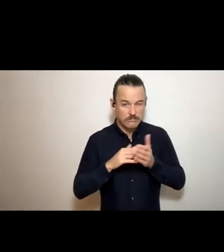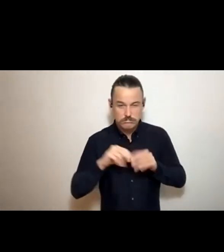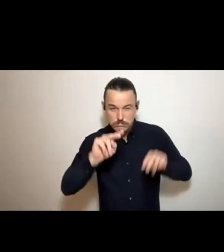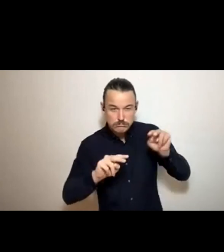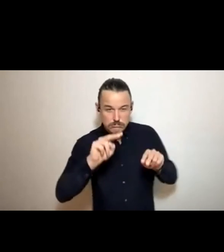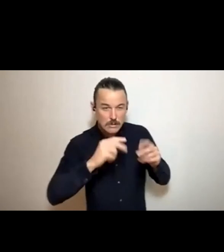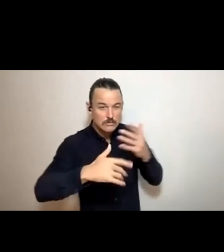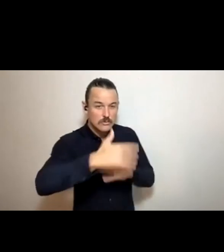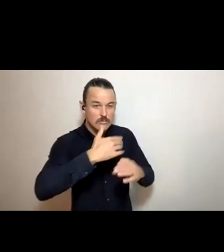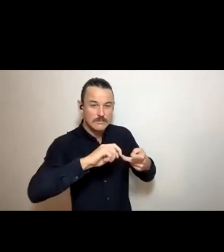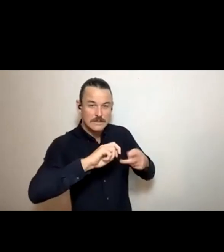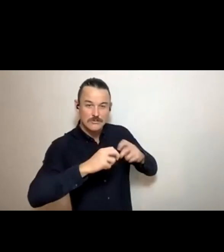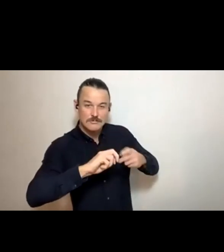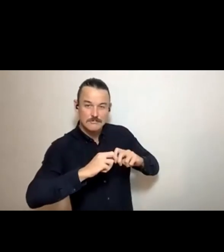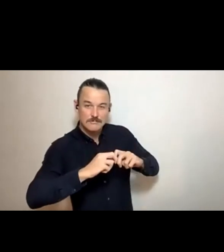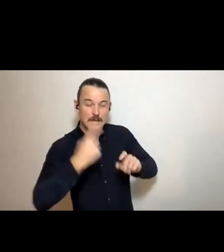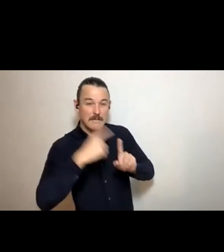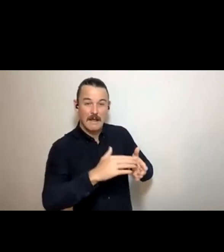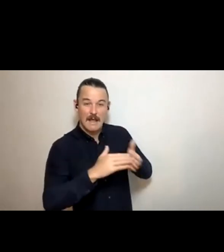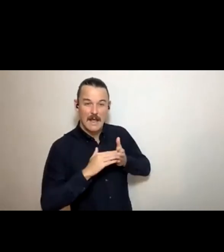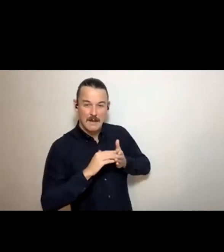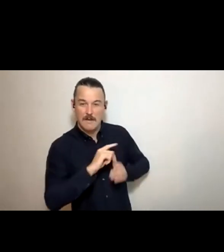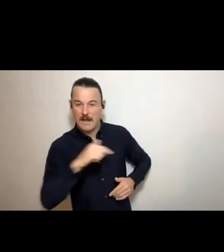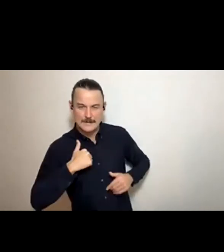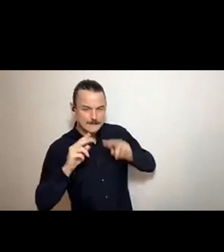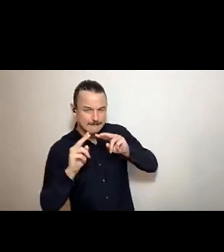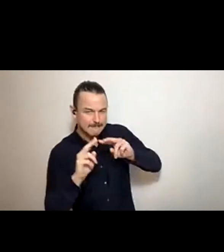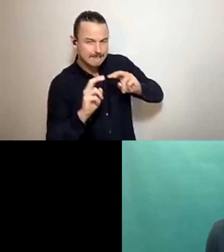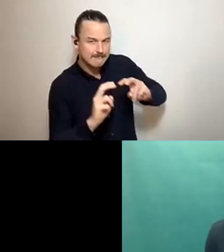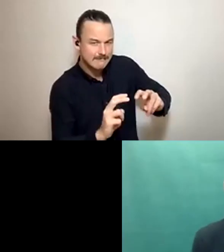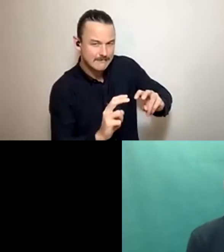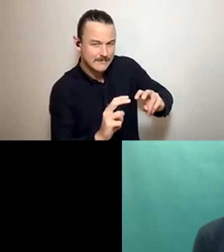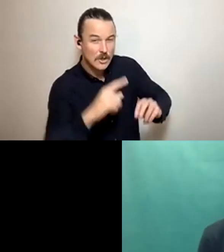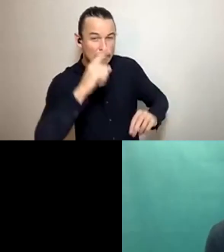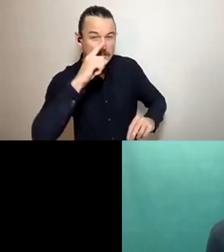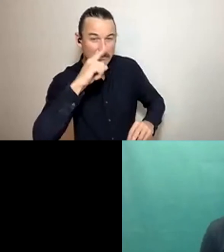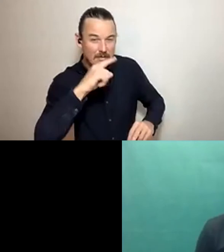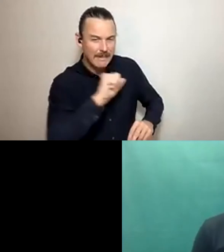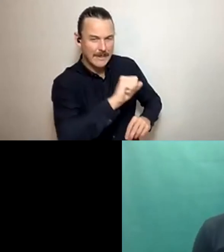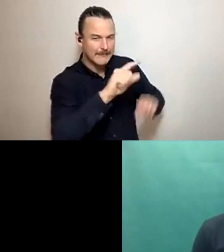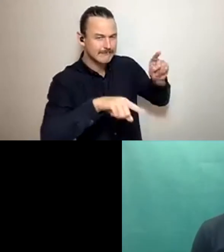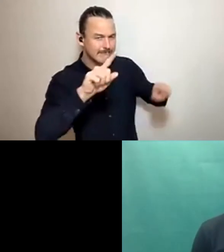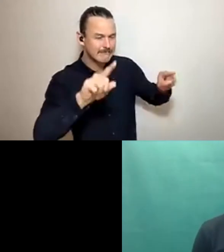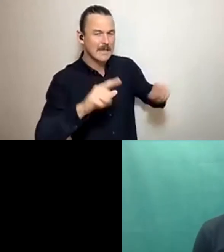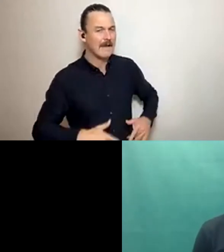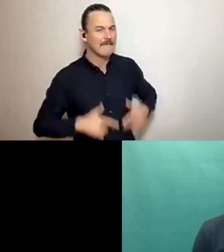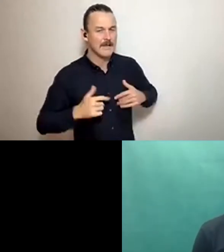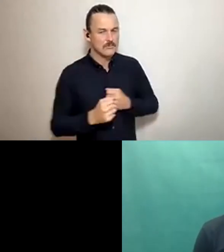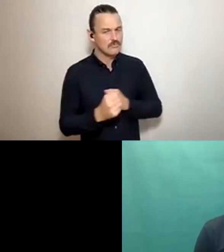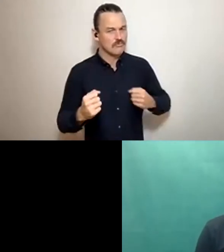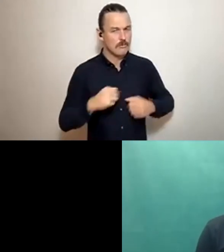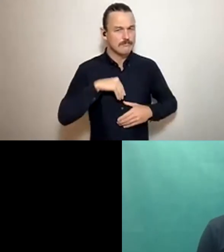conservation and facilitation of human diversity. And I feel very strongly that it should not be used as a